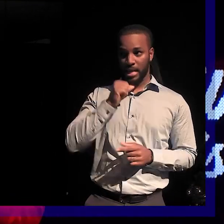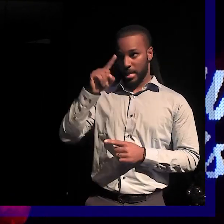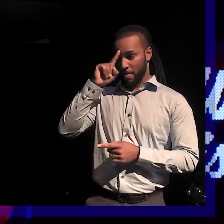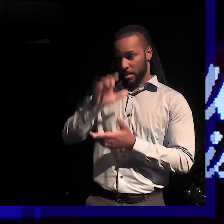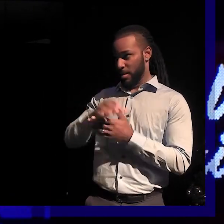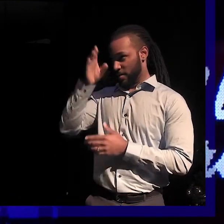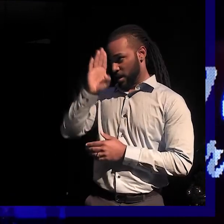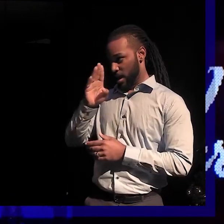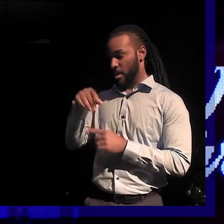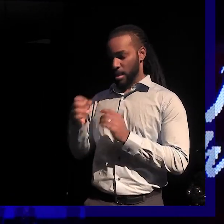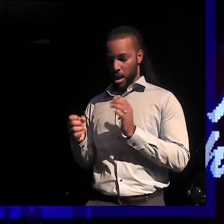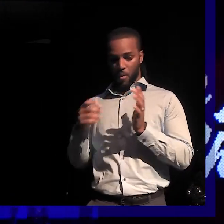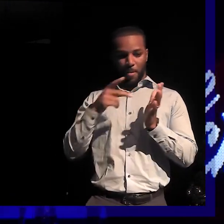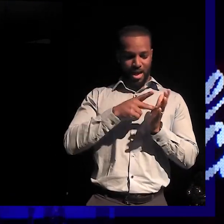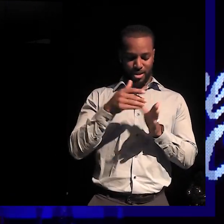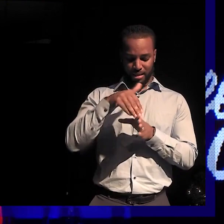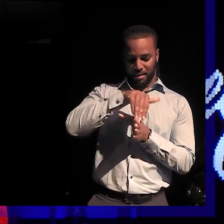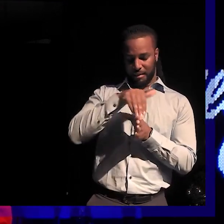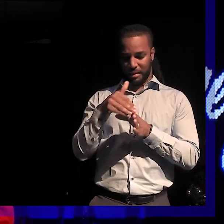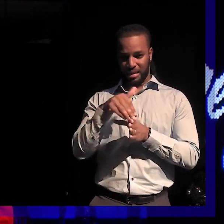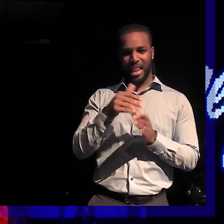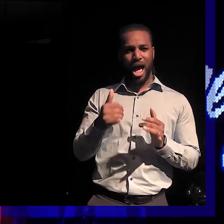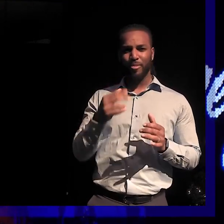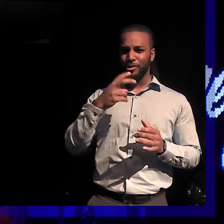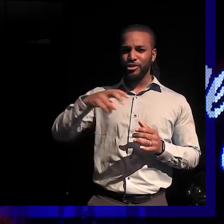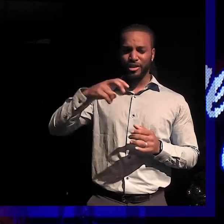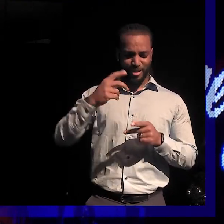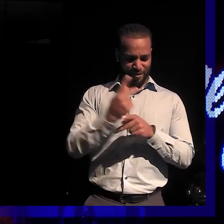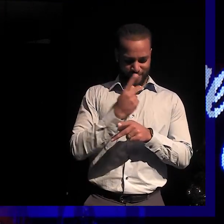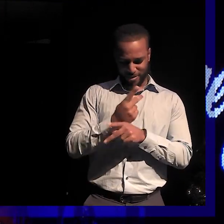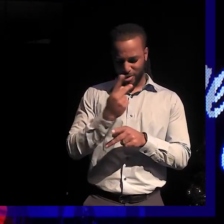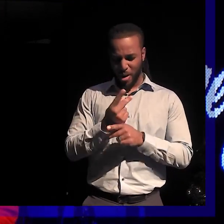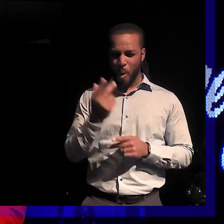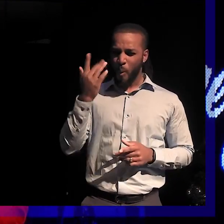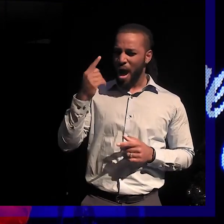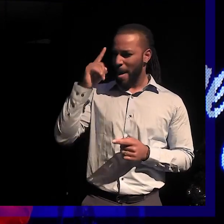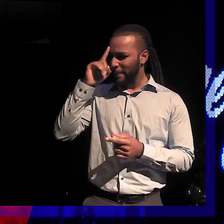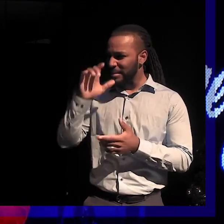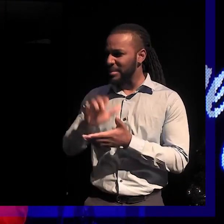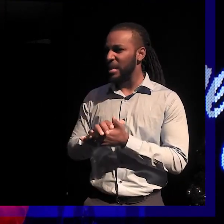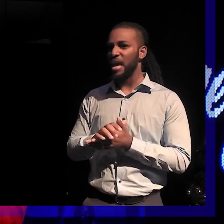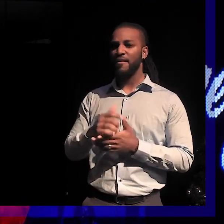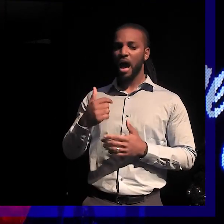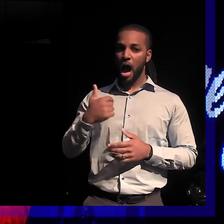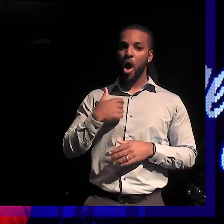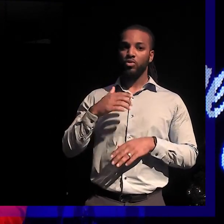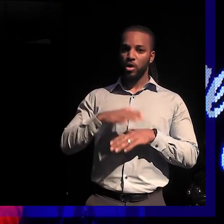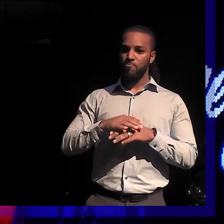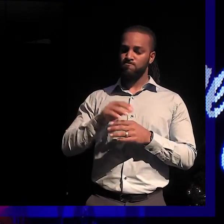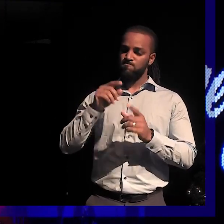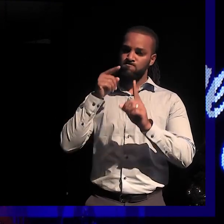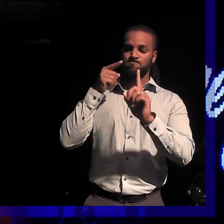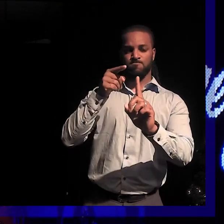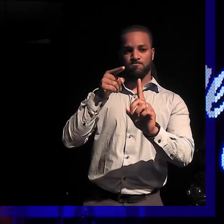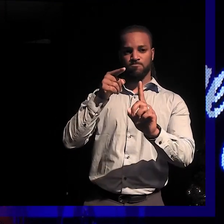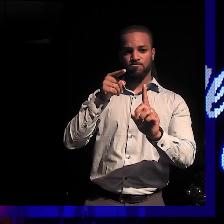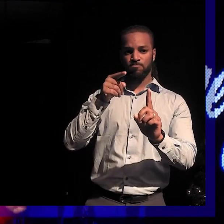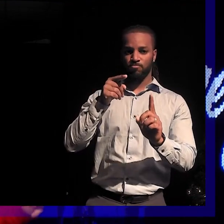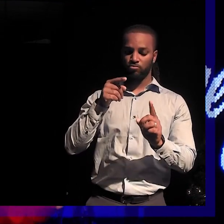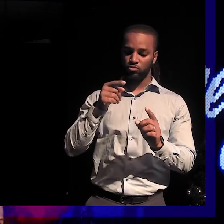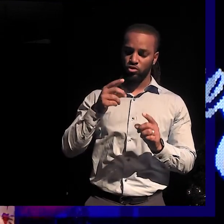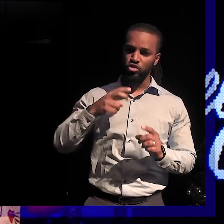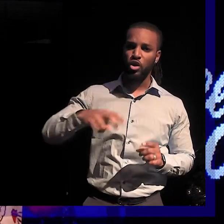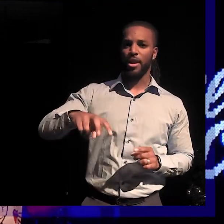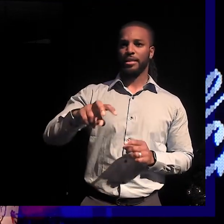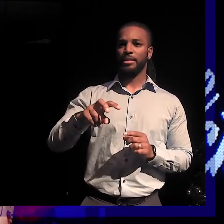to an agnostic, and I was on a journey. I was trying to figure out what and why I believed. And I was on a very reasoned journey, an apologetic